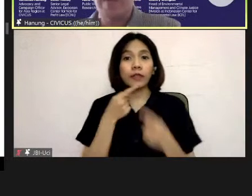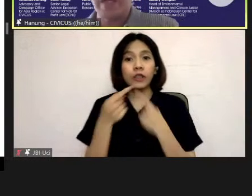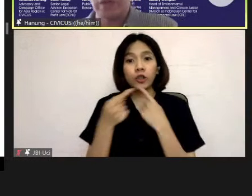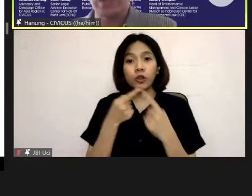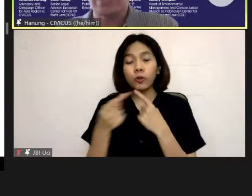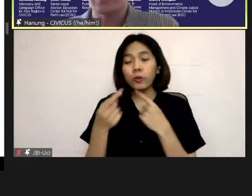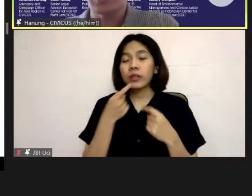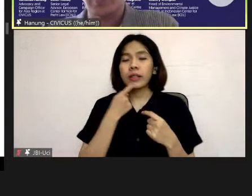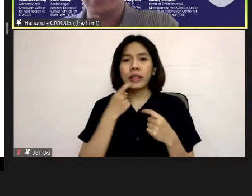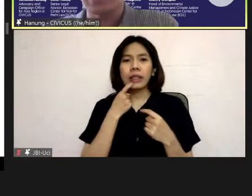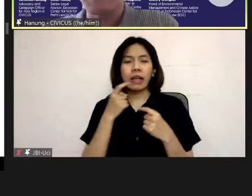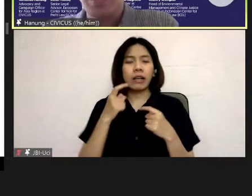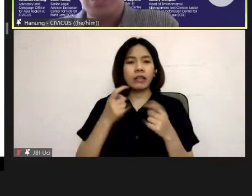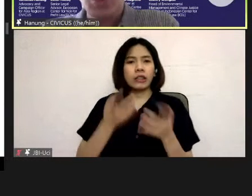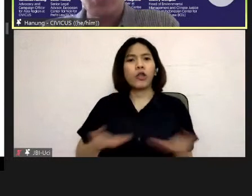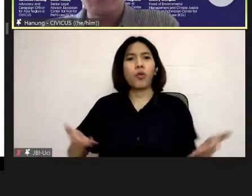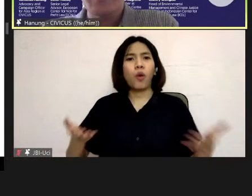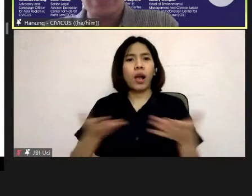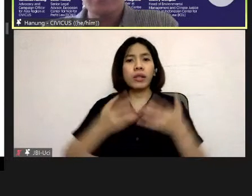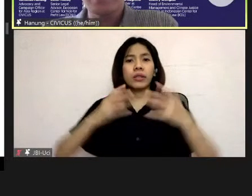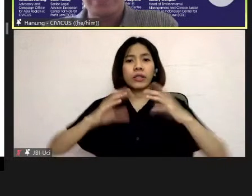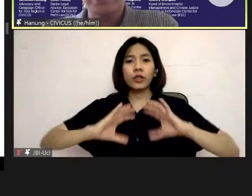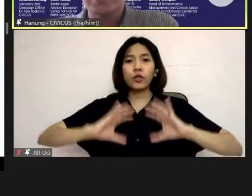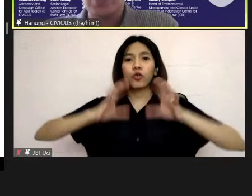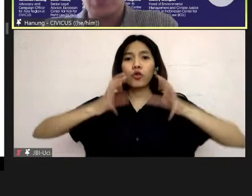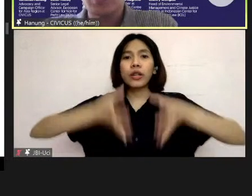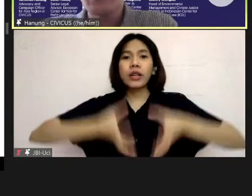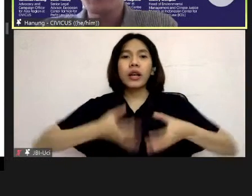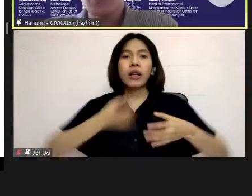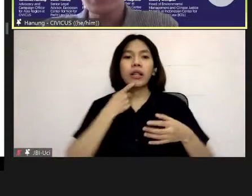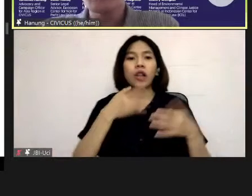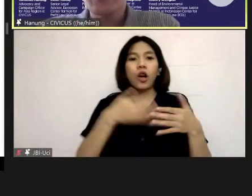the World Bank in 2020, we found that